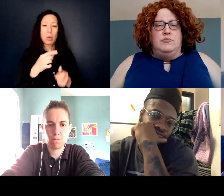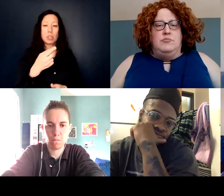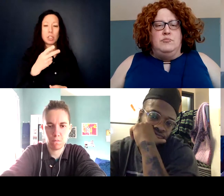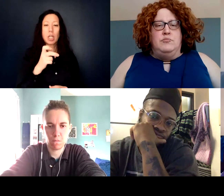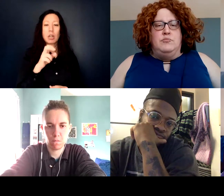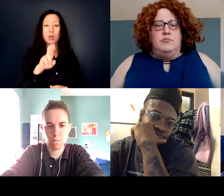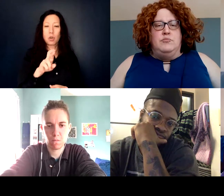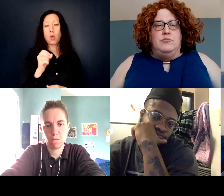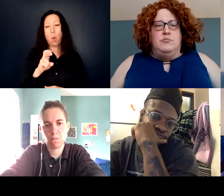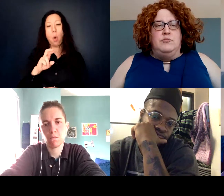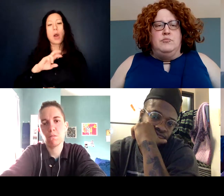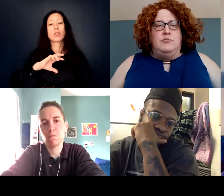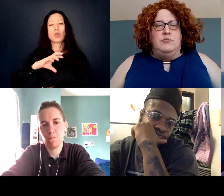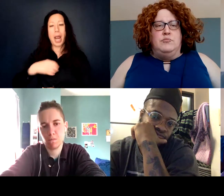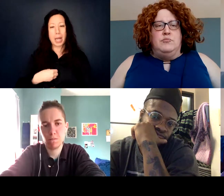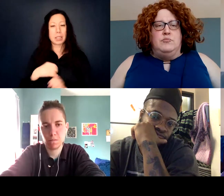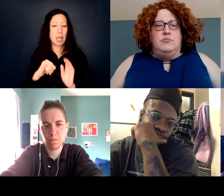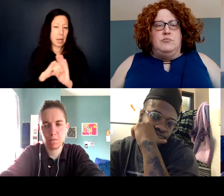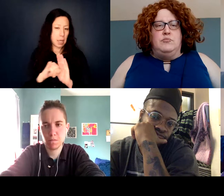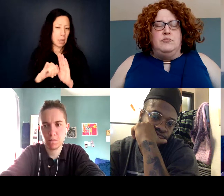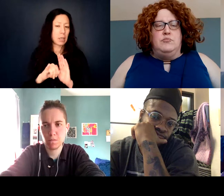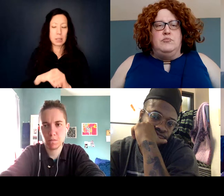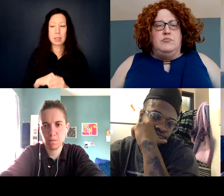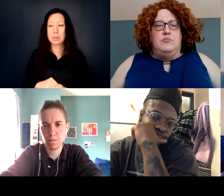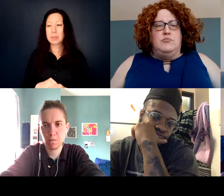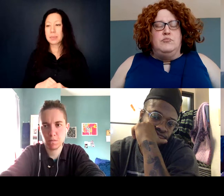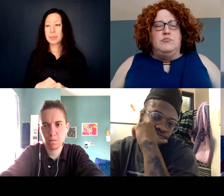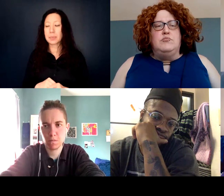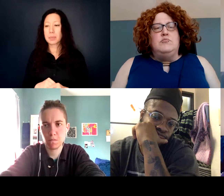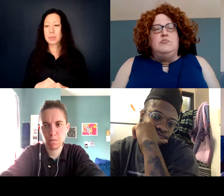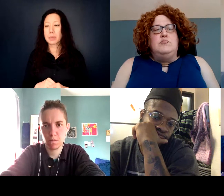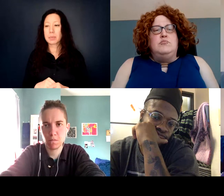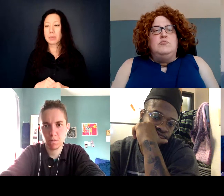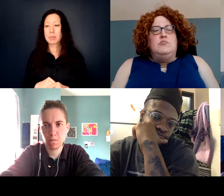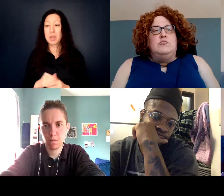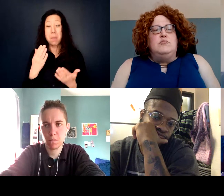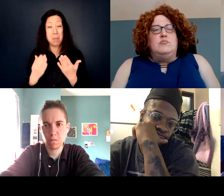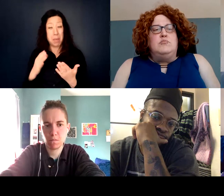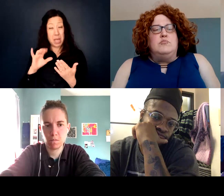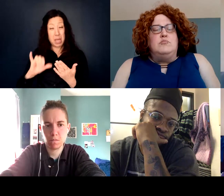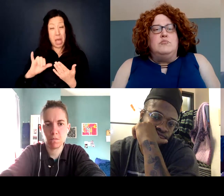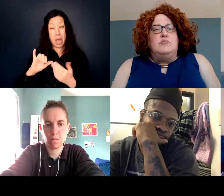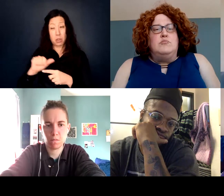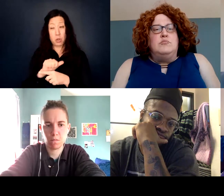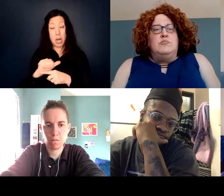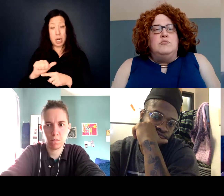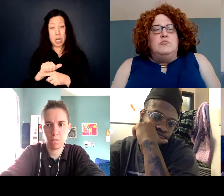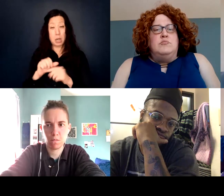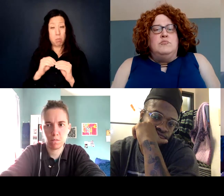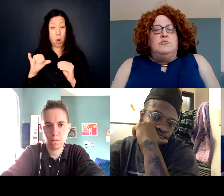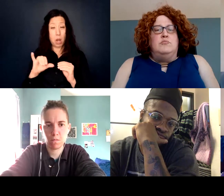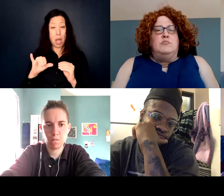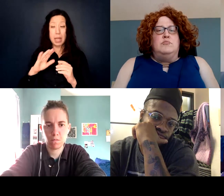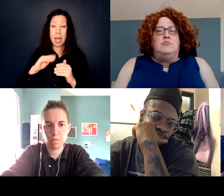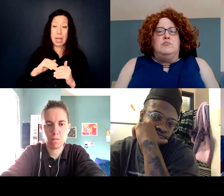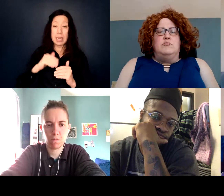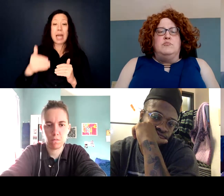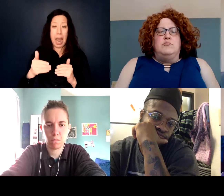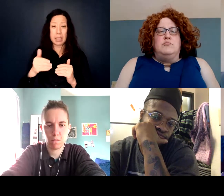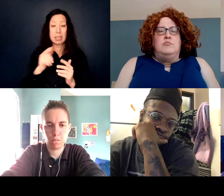And if this is like kind of a next steps training, because I know that Tyree did like a